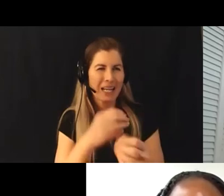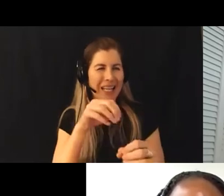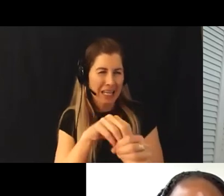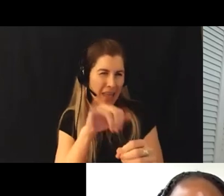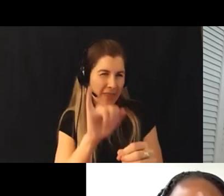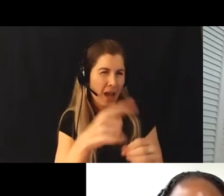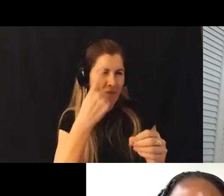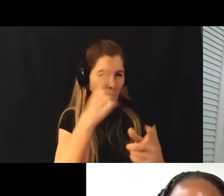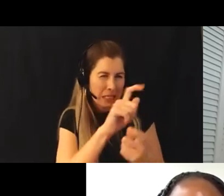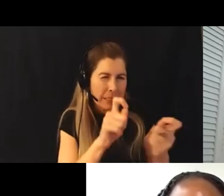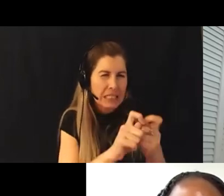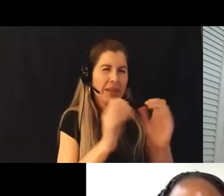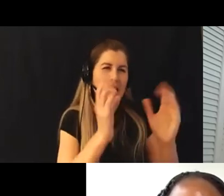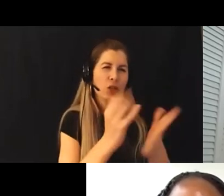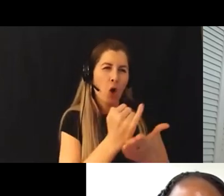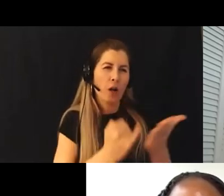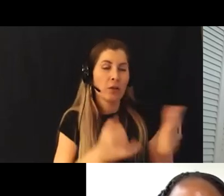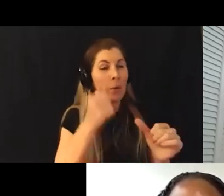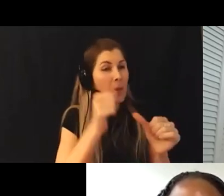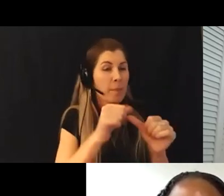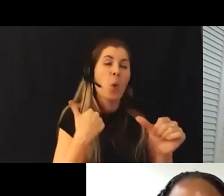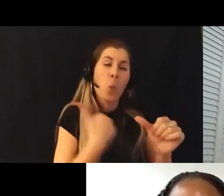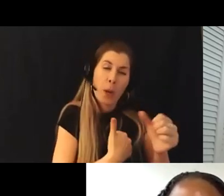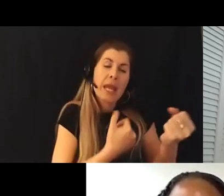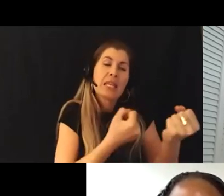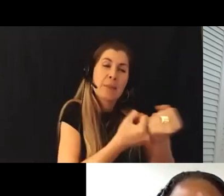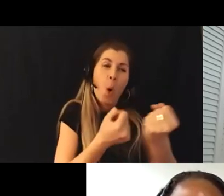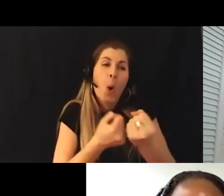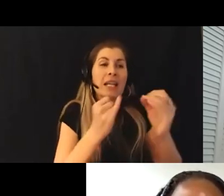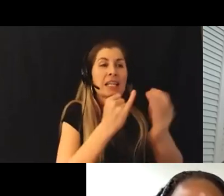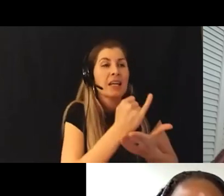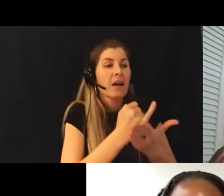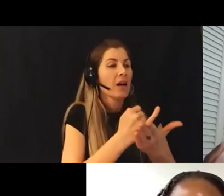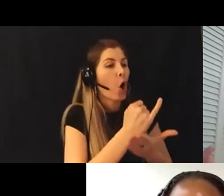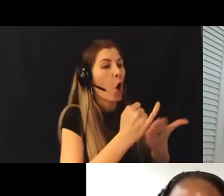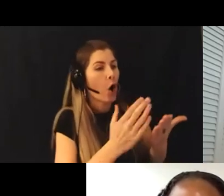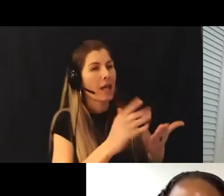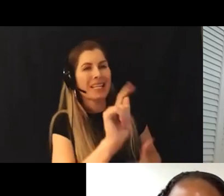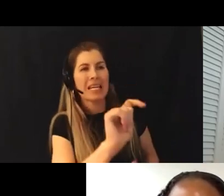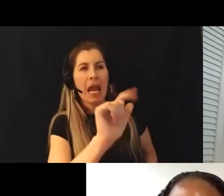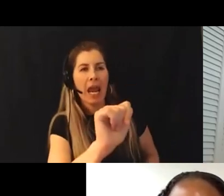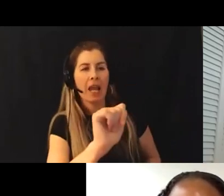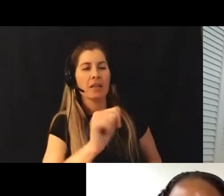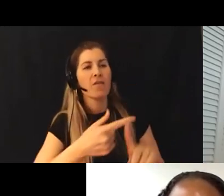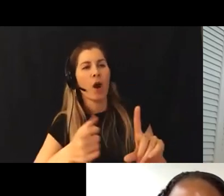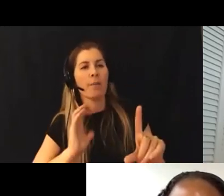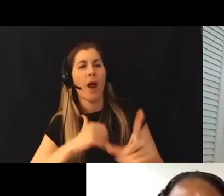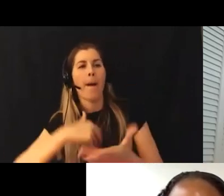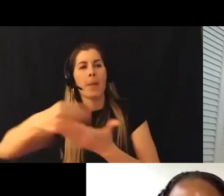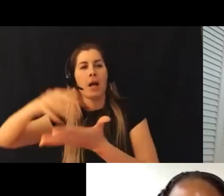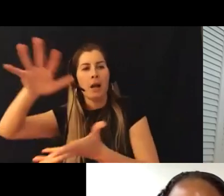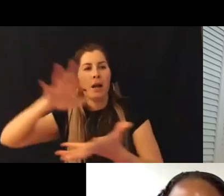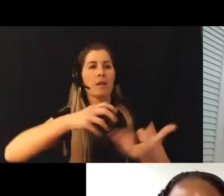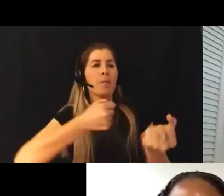teaching artists. So as I mentioned, we've been supporting teaching artists a lot through the grants that we provide to